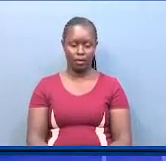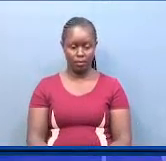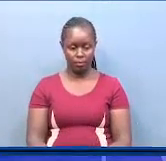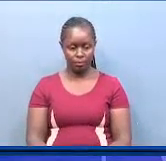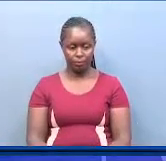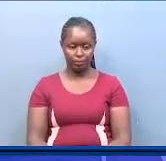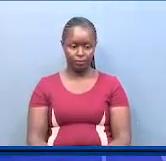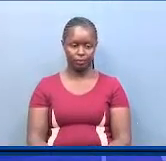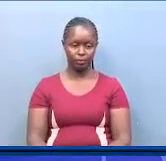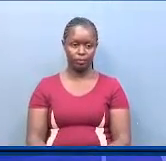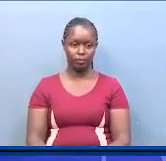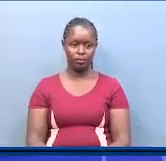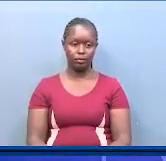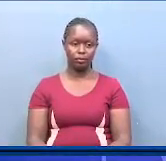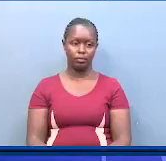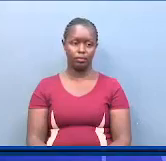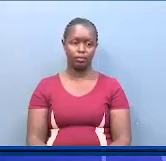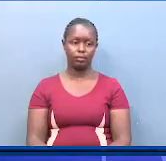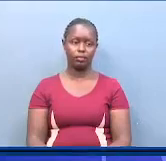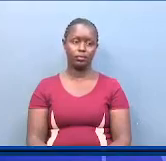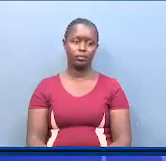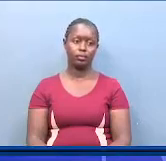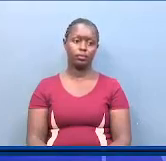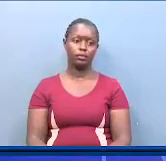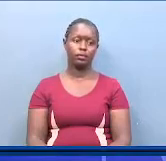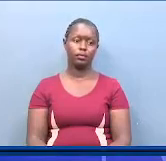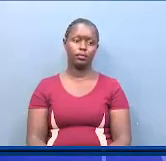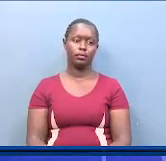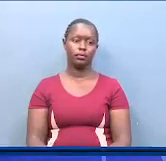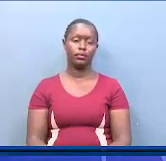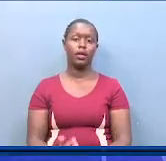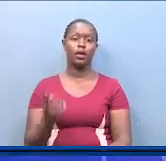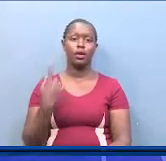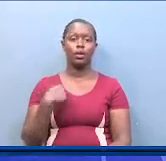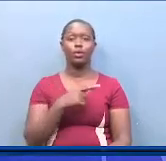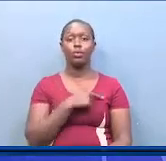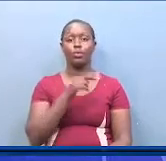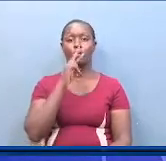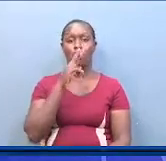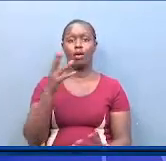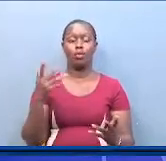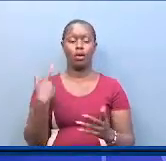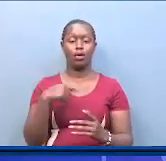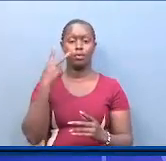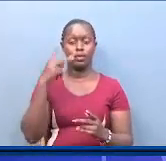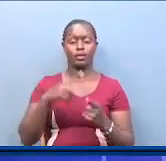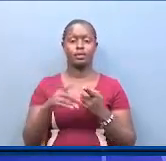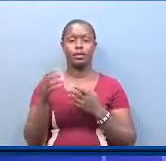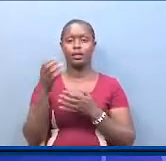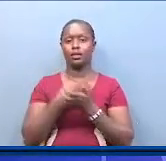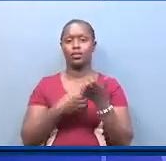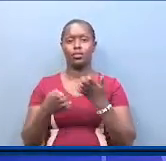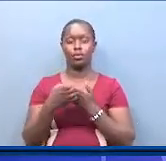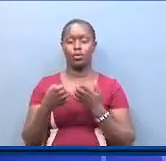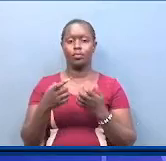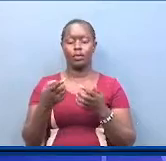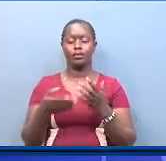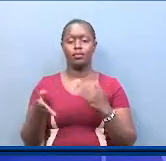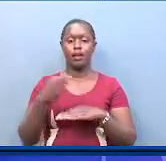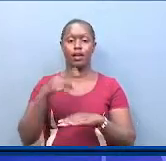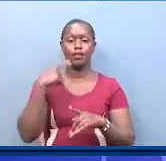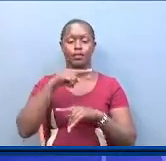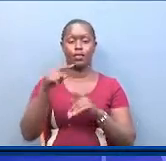where we are in our country, we are at a point whereby we are looking at economic recovery of this